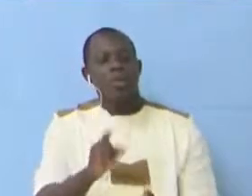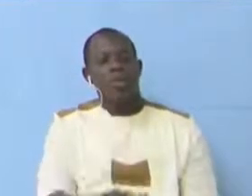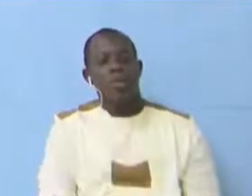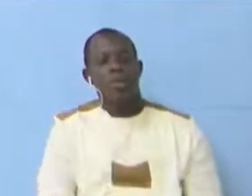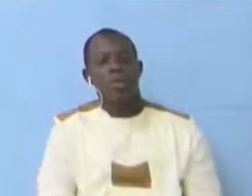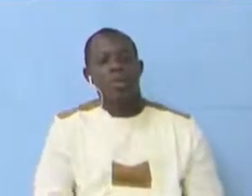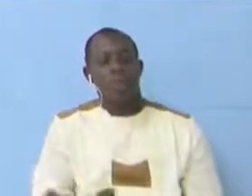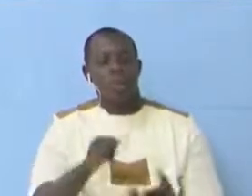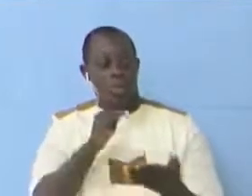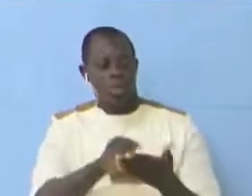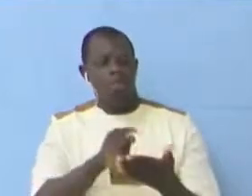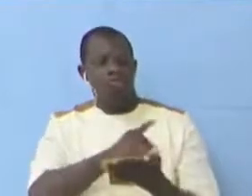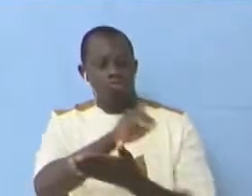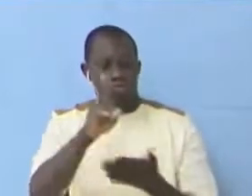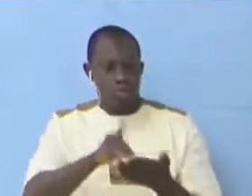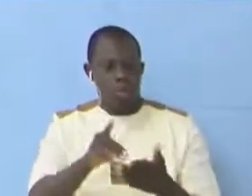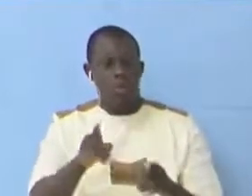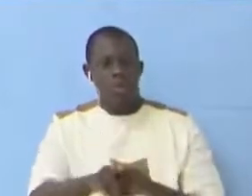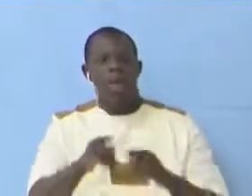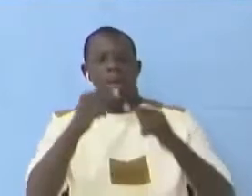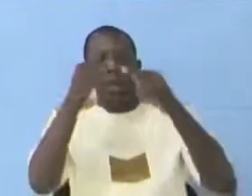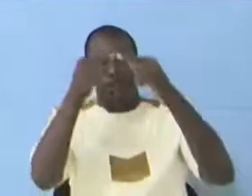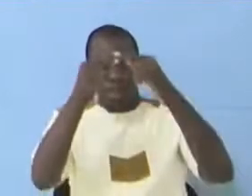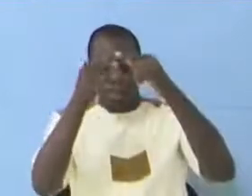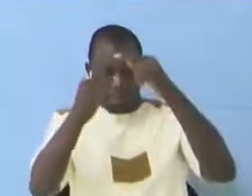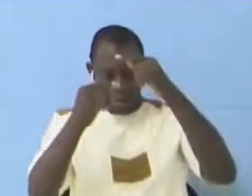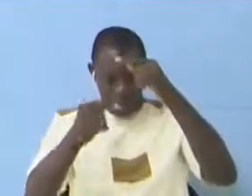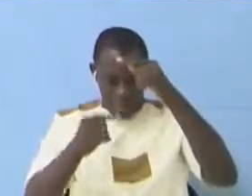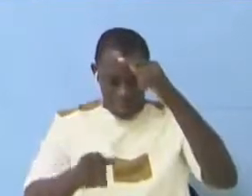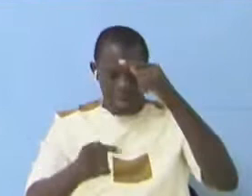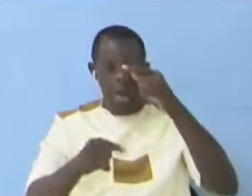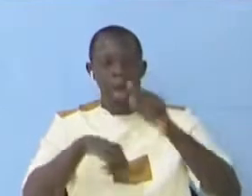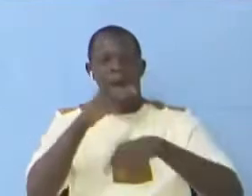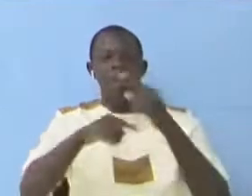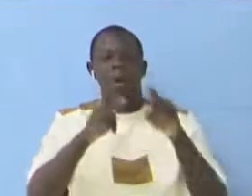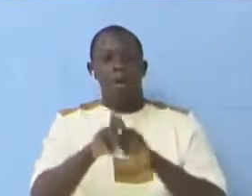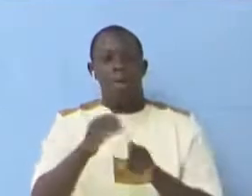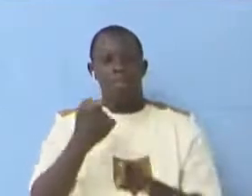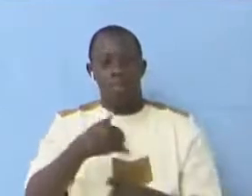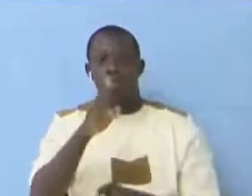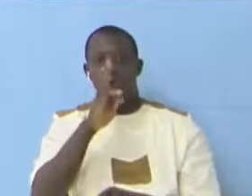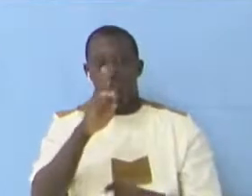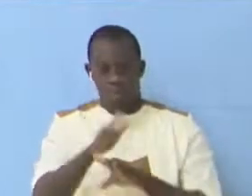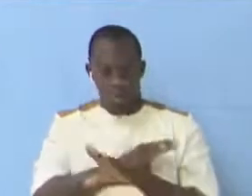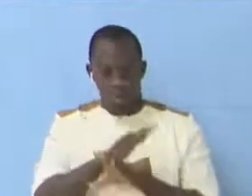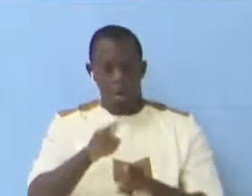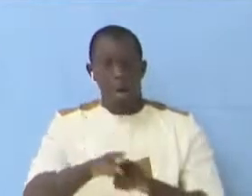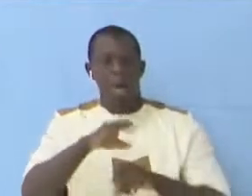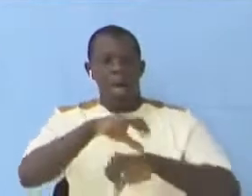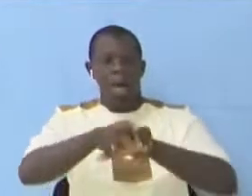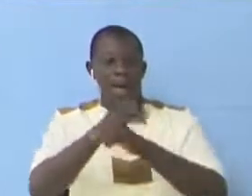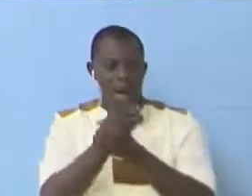It's a list of those who were arrested that day. On the